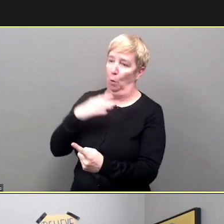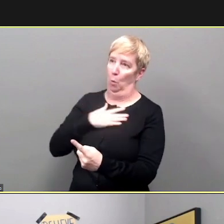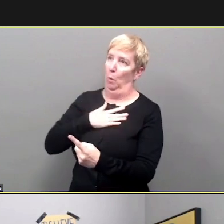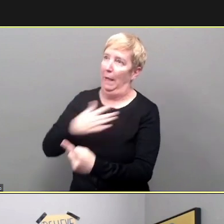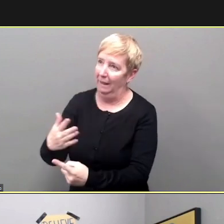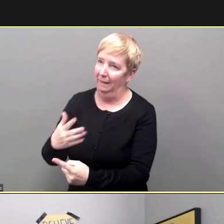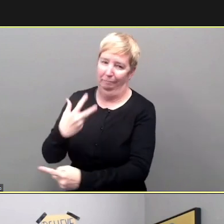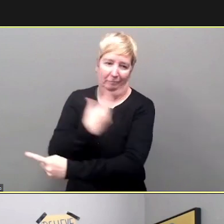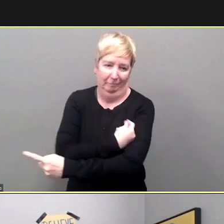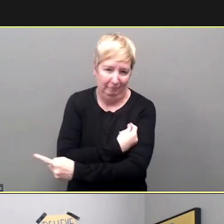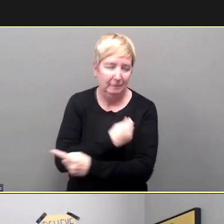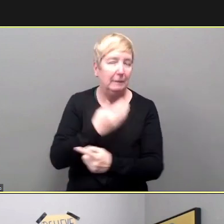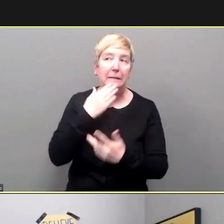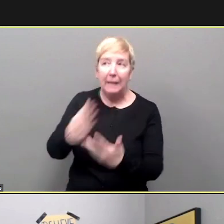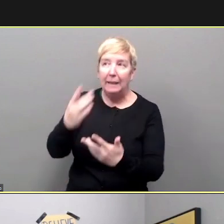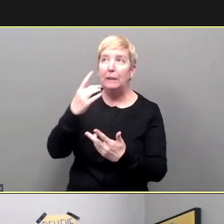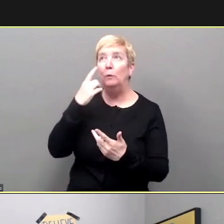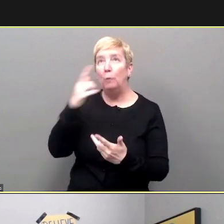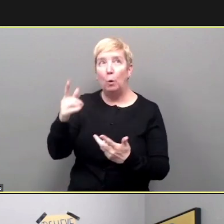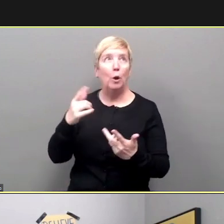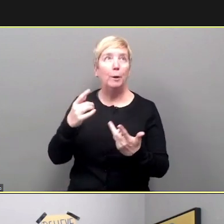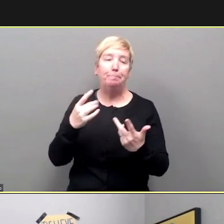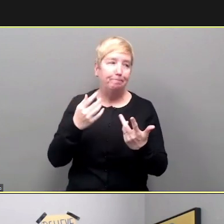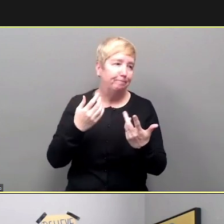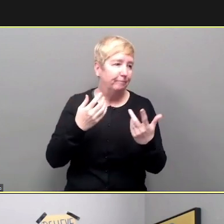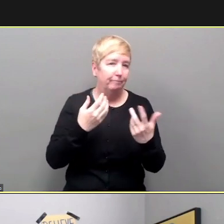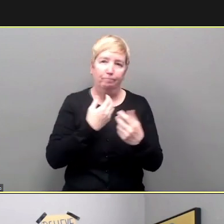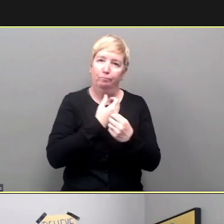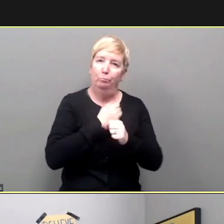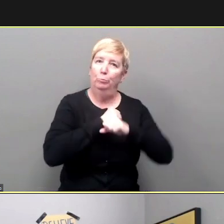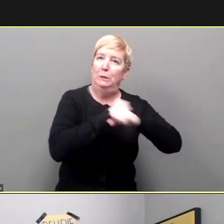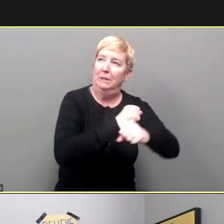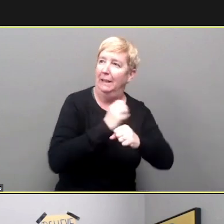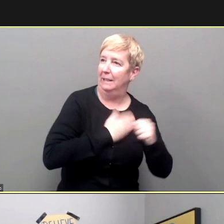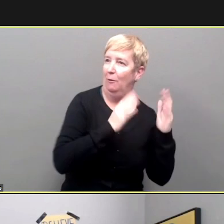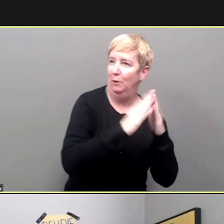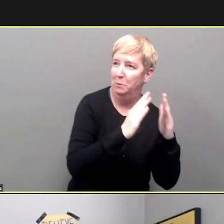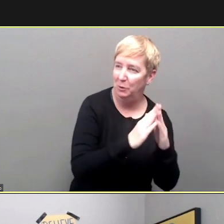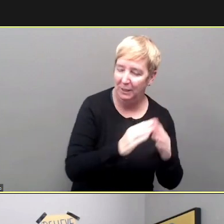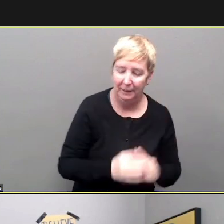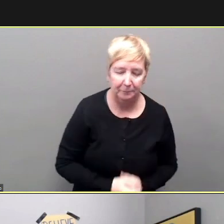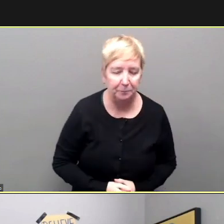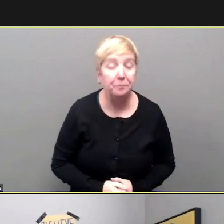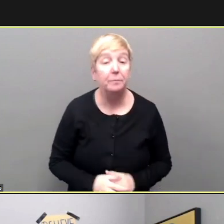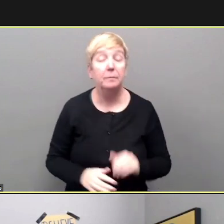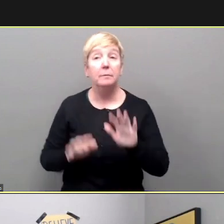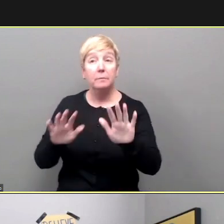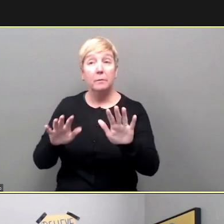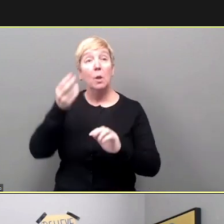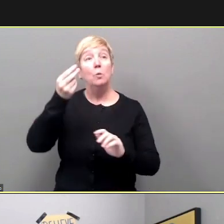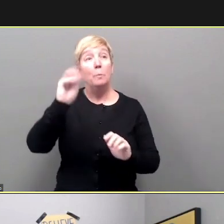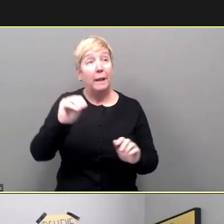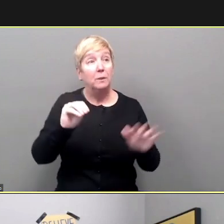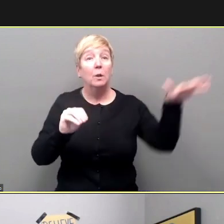our community safe. We really want to highlight that New Mexico providers have